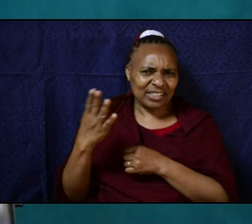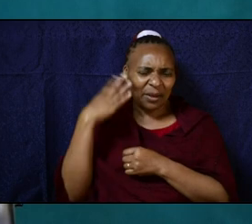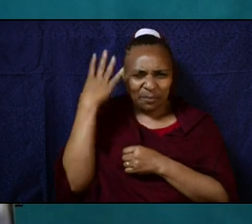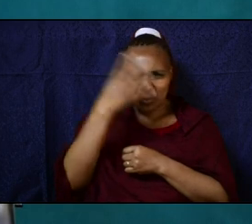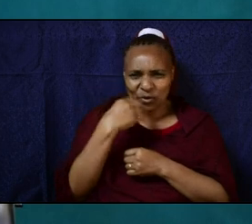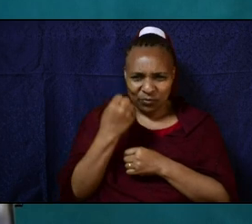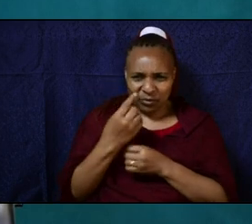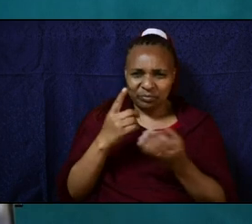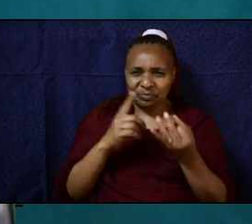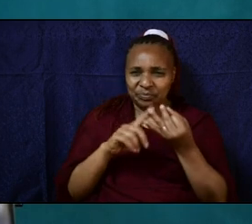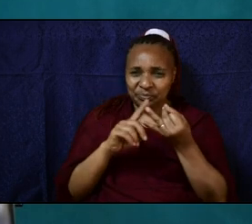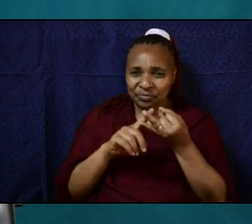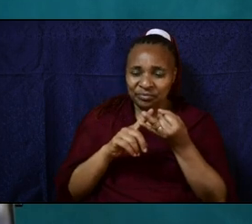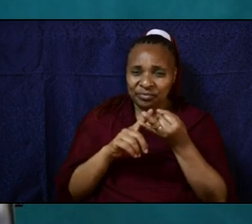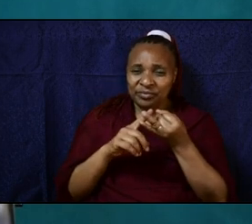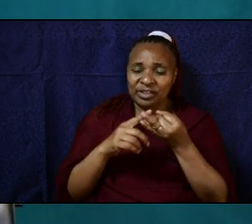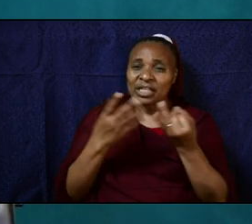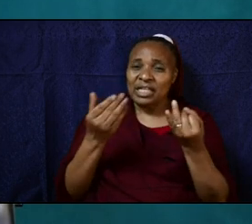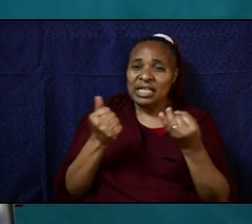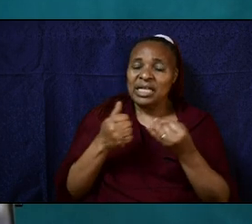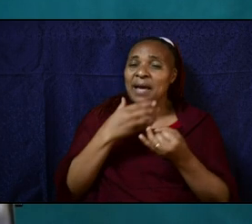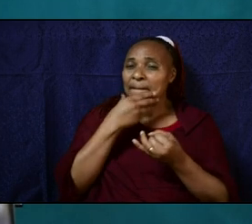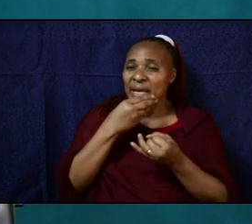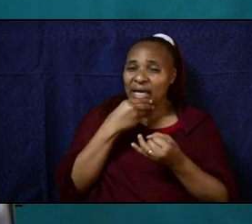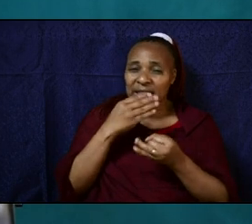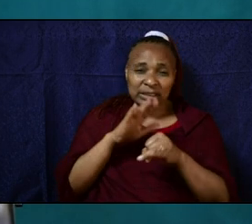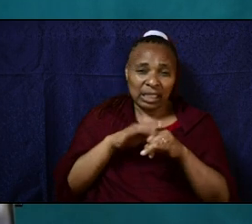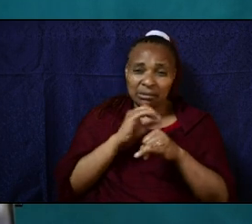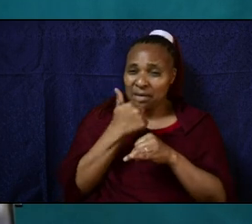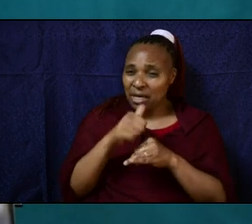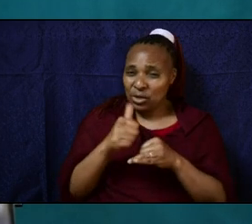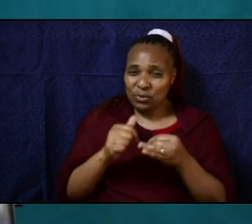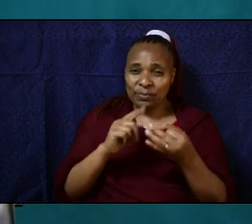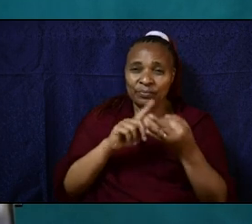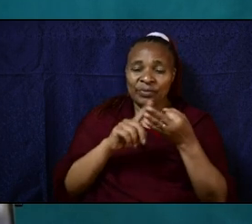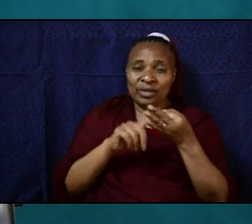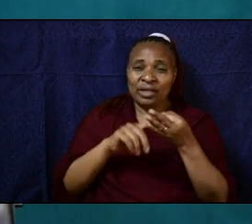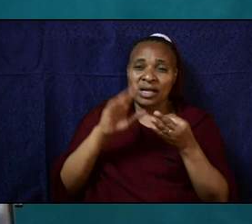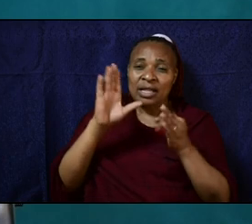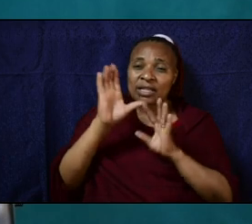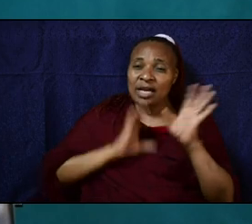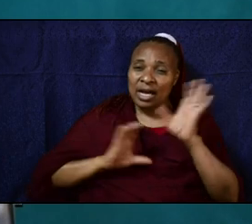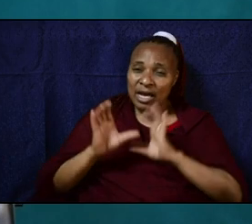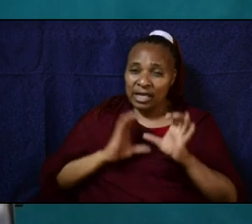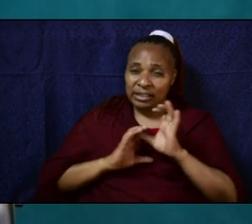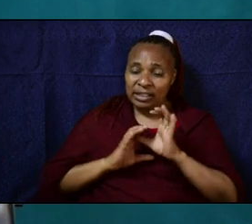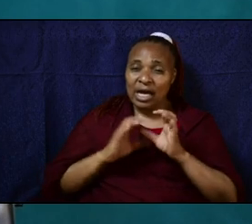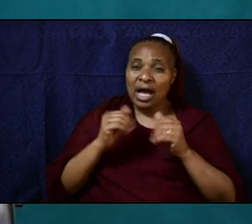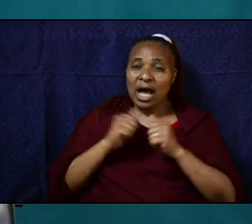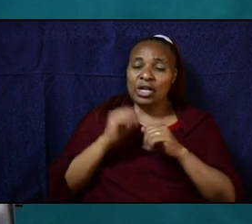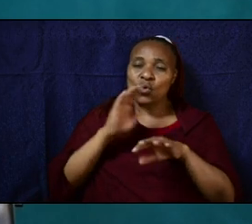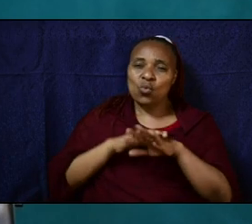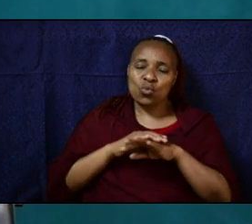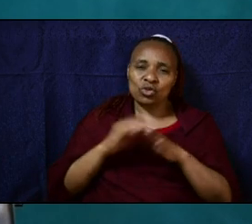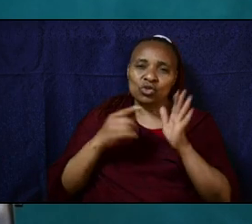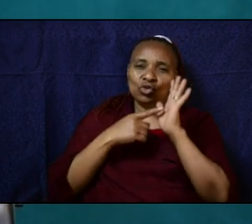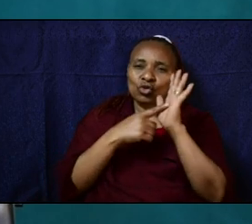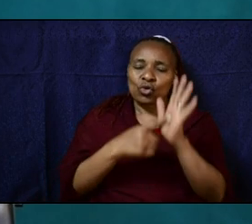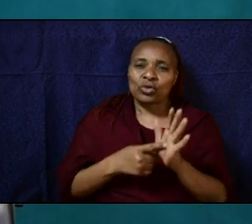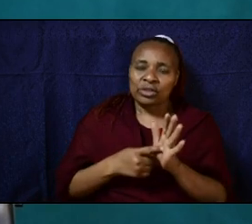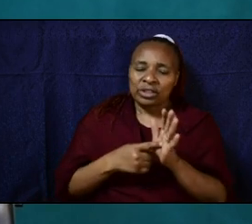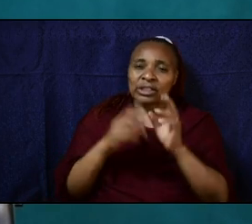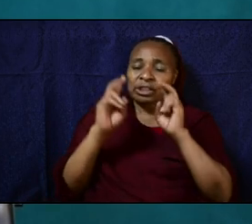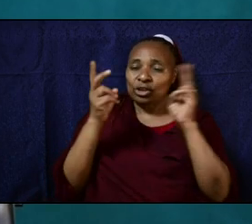beautiful, and she was a virgin. And the last thing was the character in which she showed. It's just like the topic of the